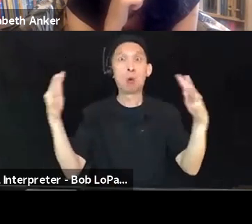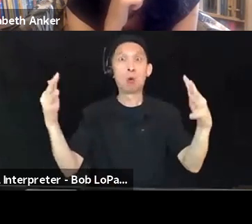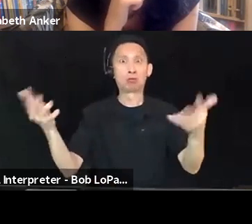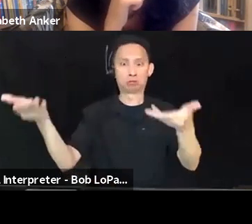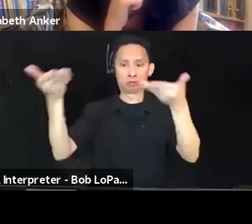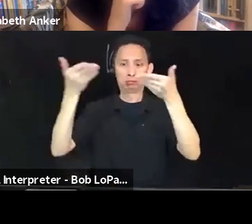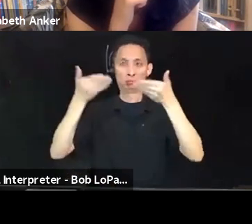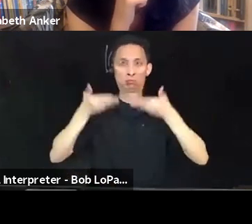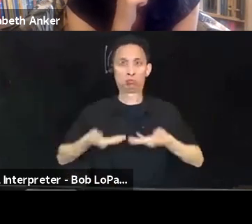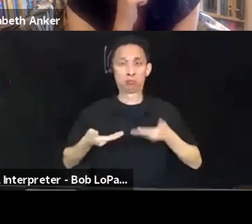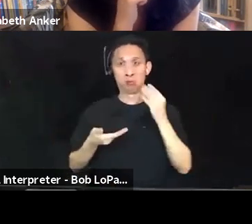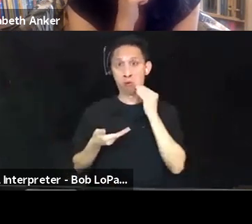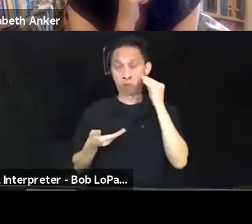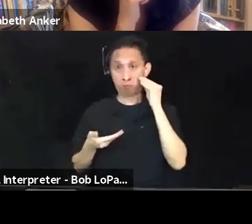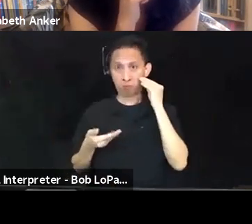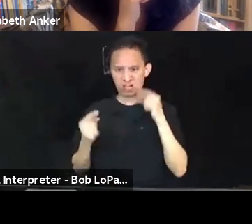whether it comes back